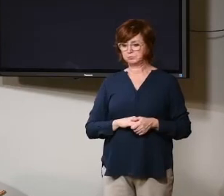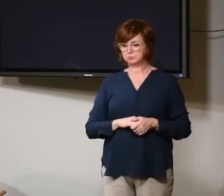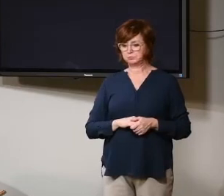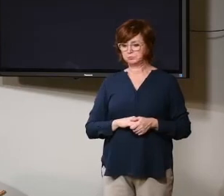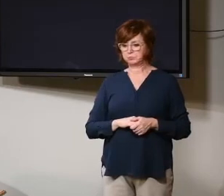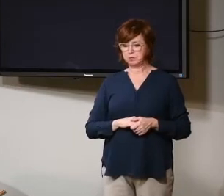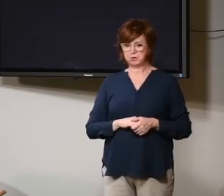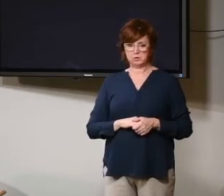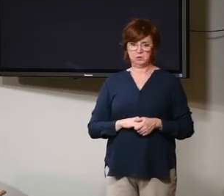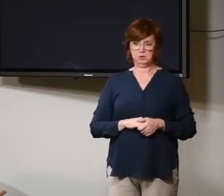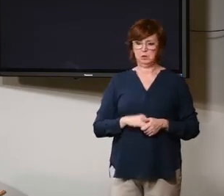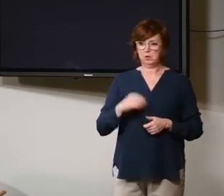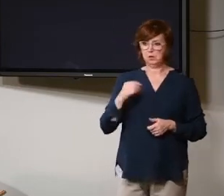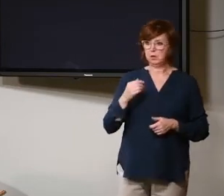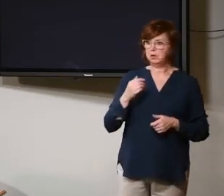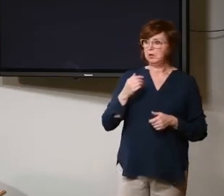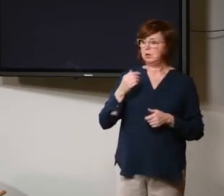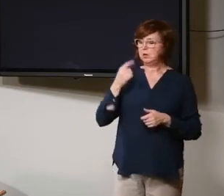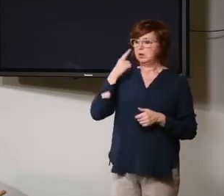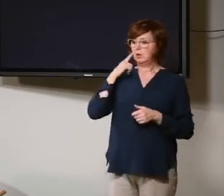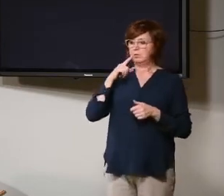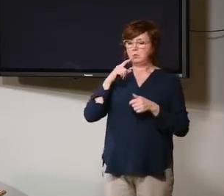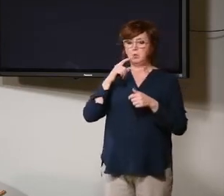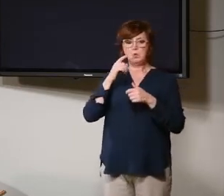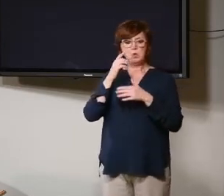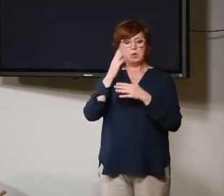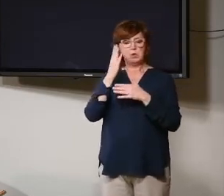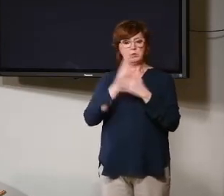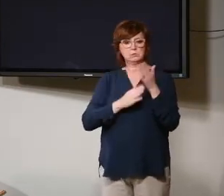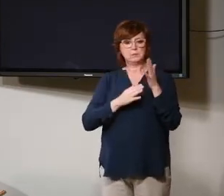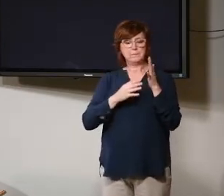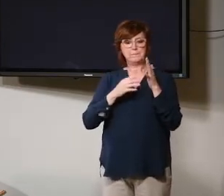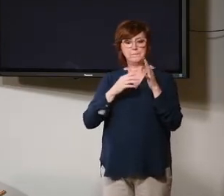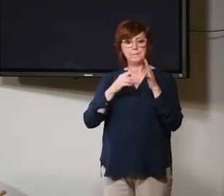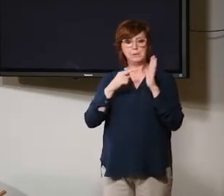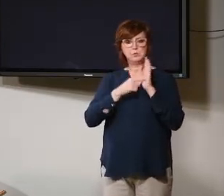pullback, if you will, on some of our elective